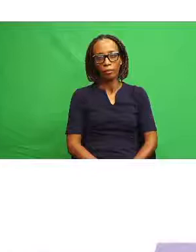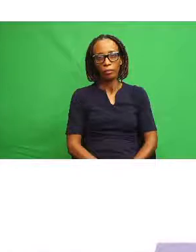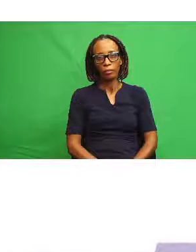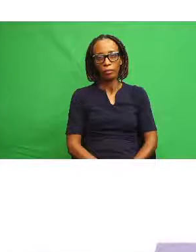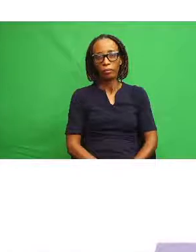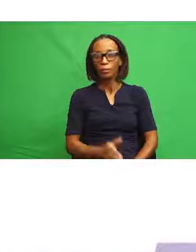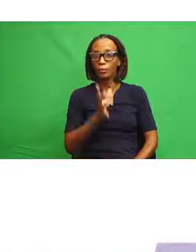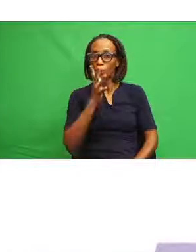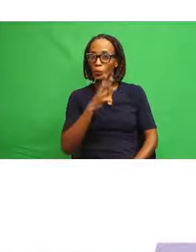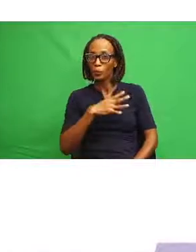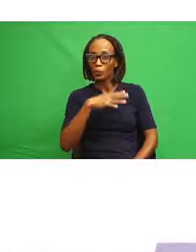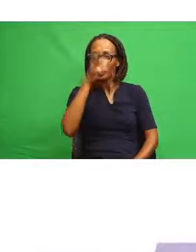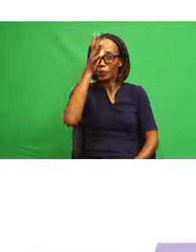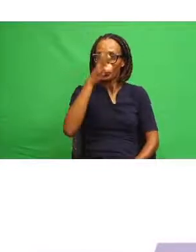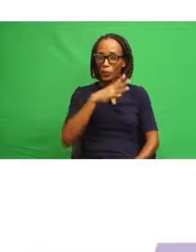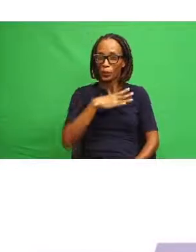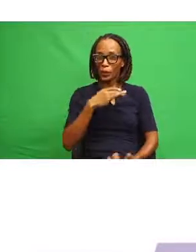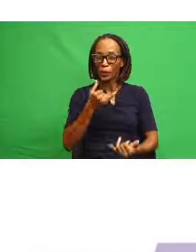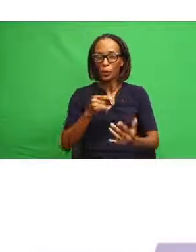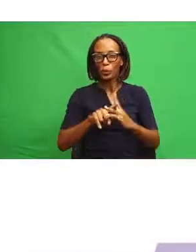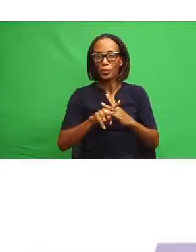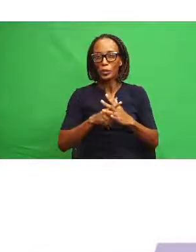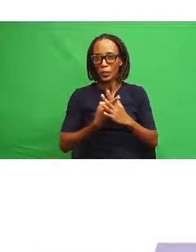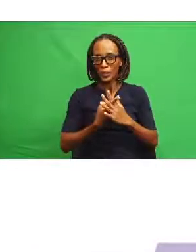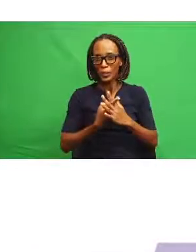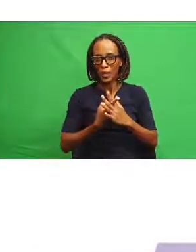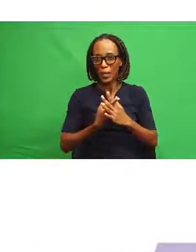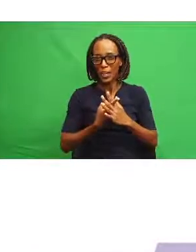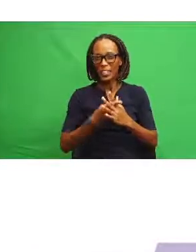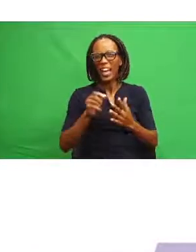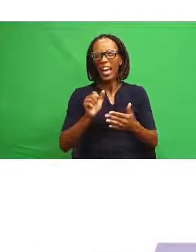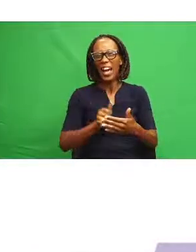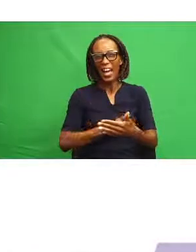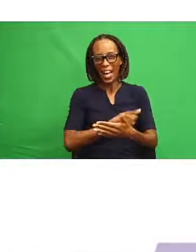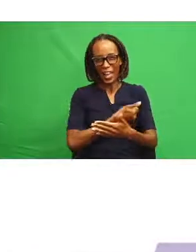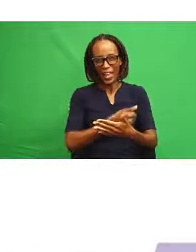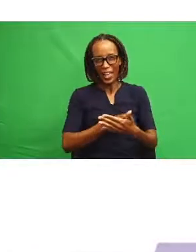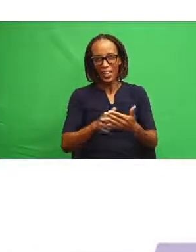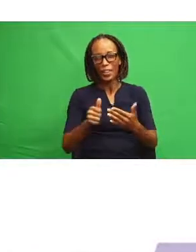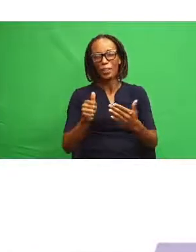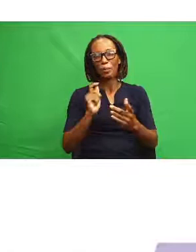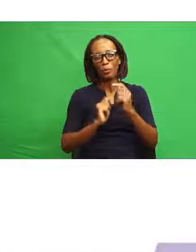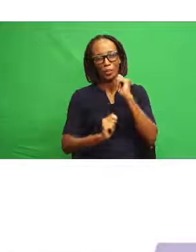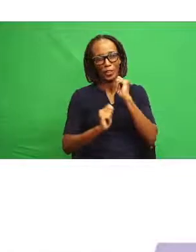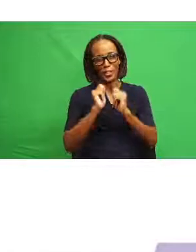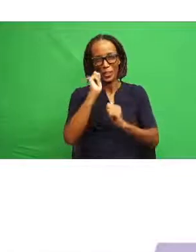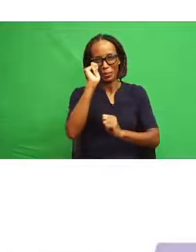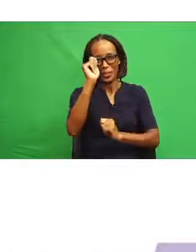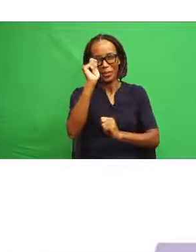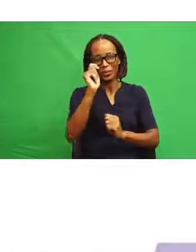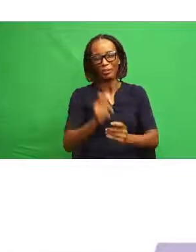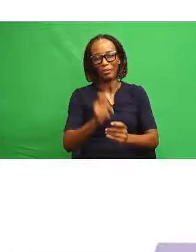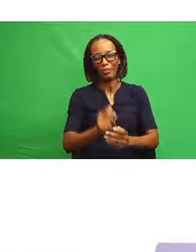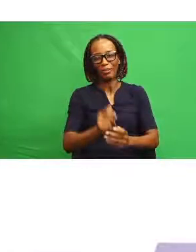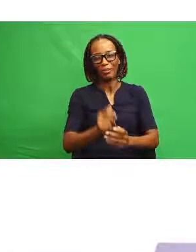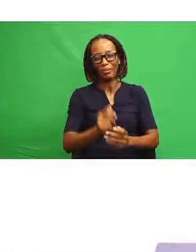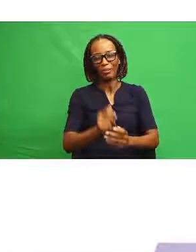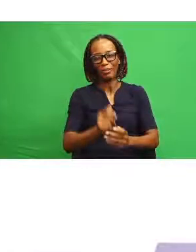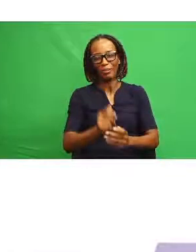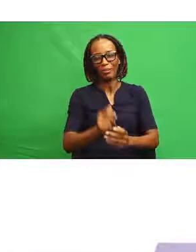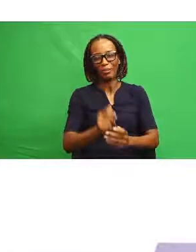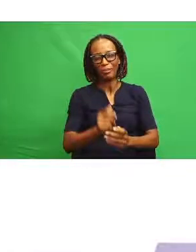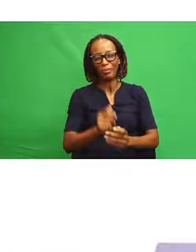Ladies and gentlemen, we begin with the national anthem of the Republic of Trinidad and Tobago.